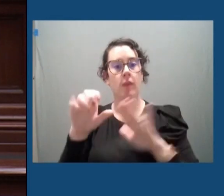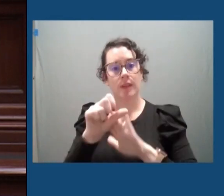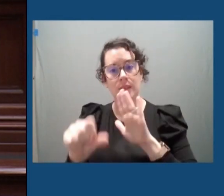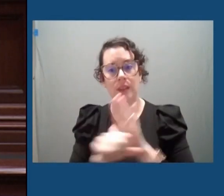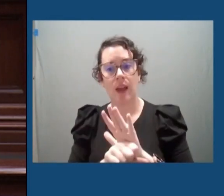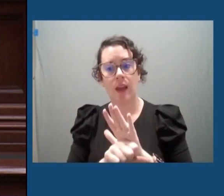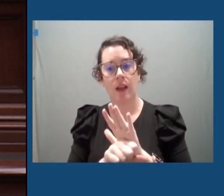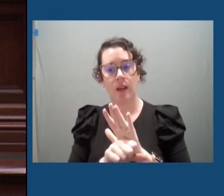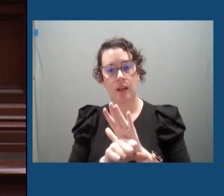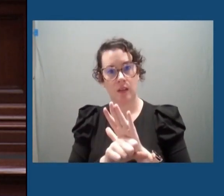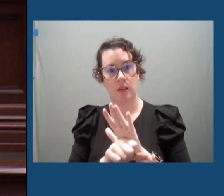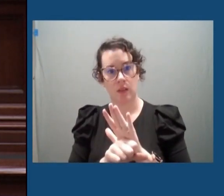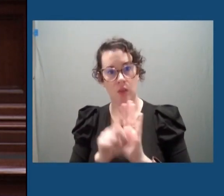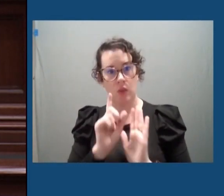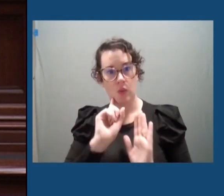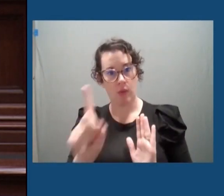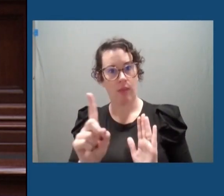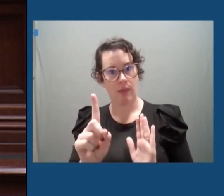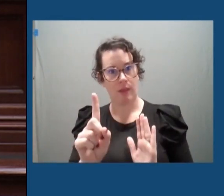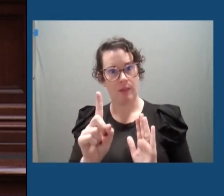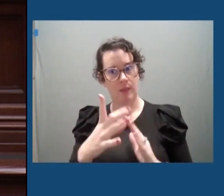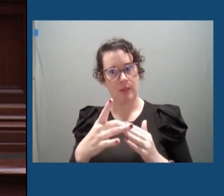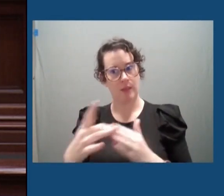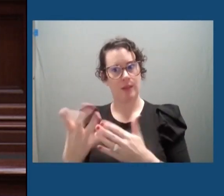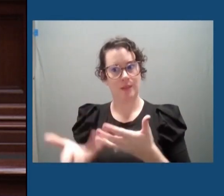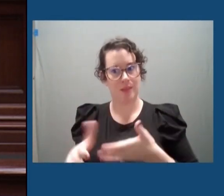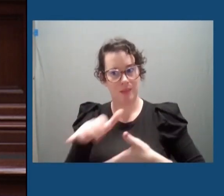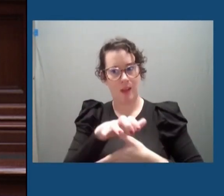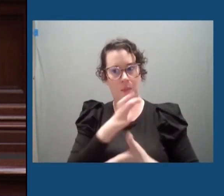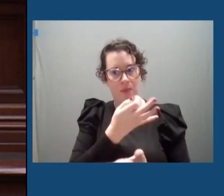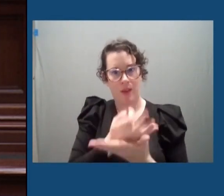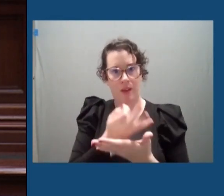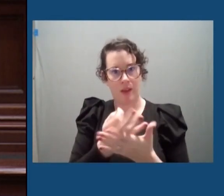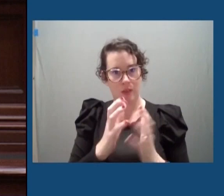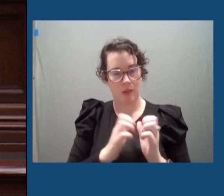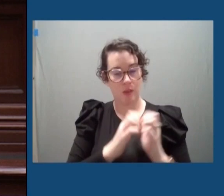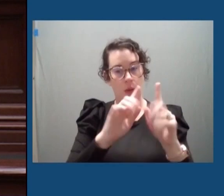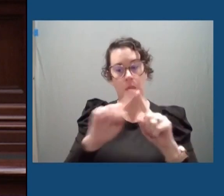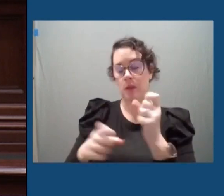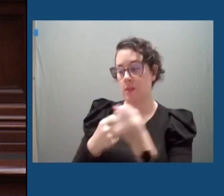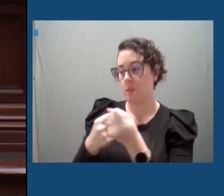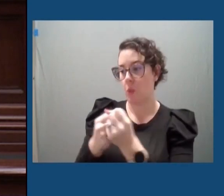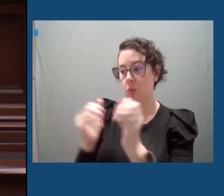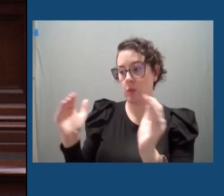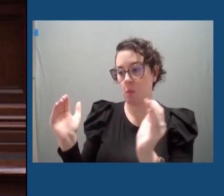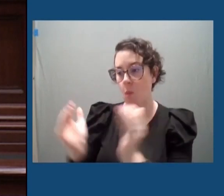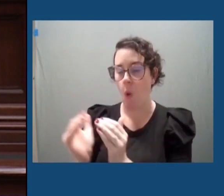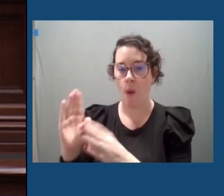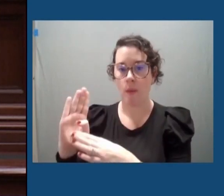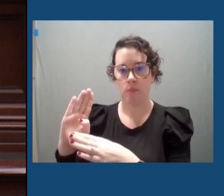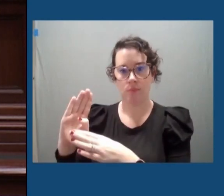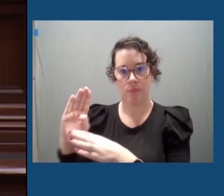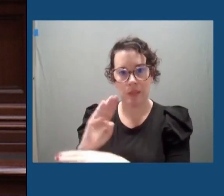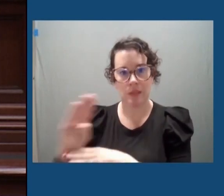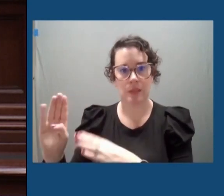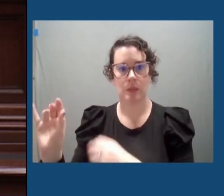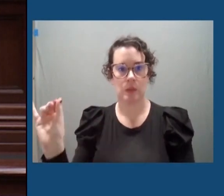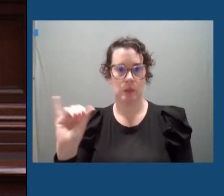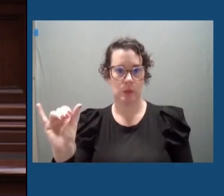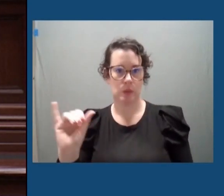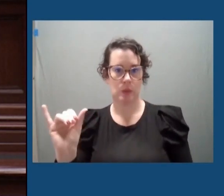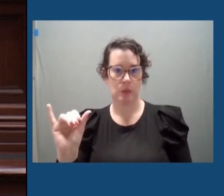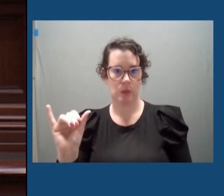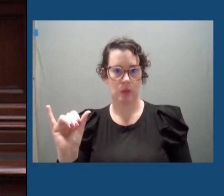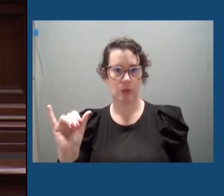leading financial institutions, but also supports the tiny mom-and-pop shops that dot the main